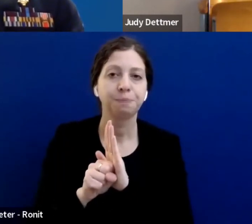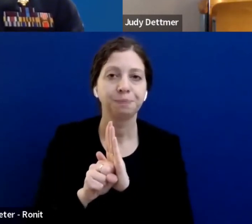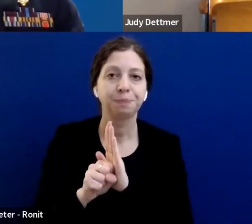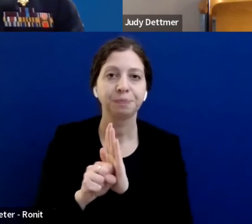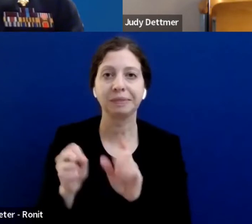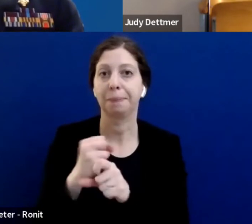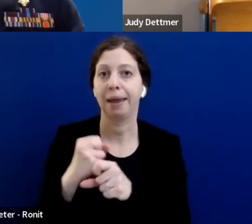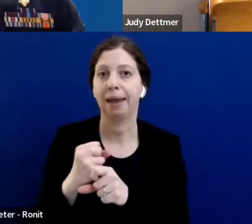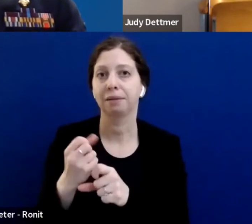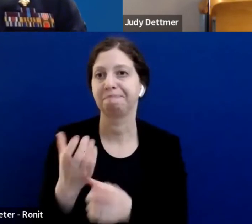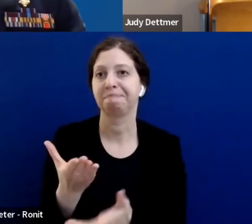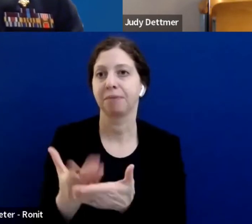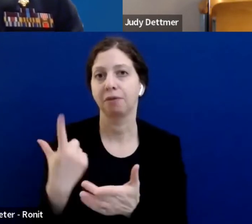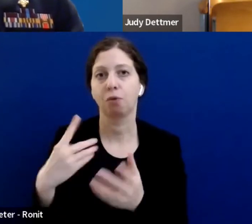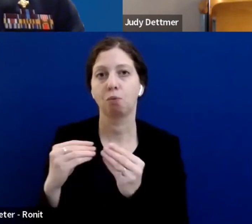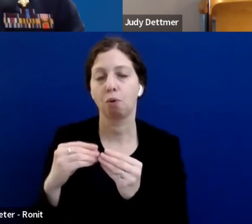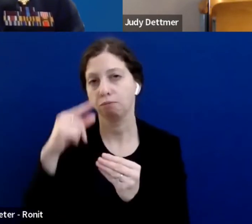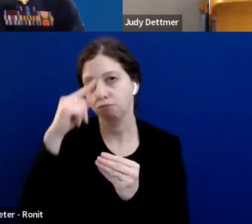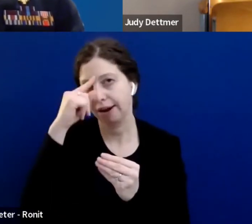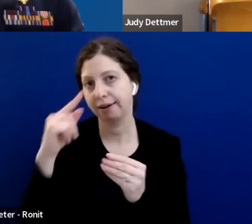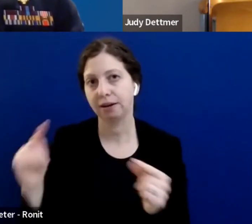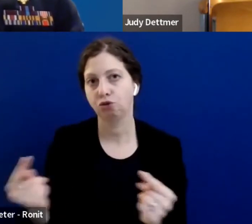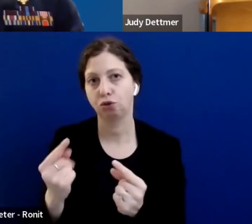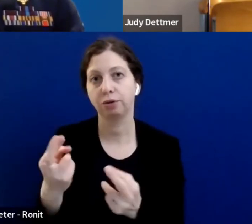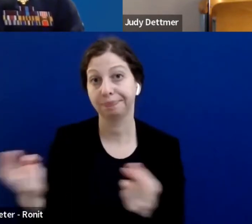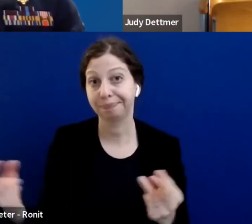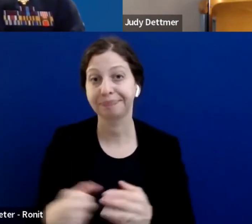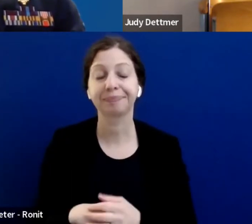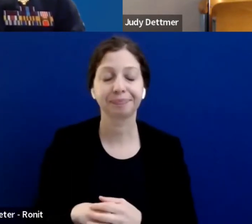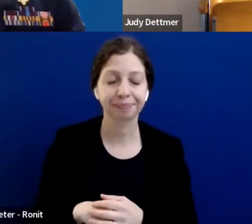make the case for more brain injury resources. I